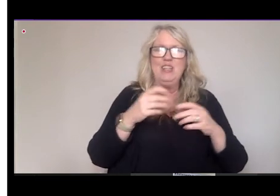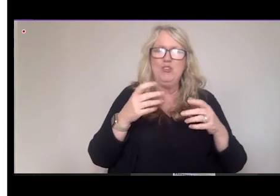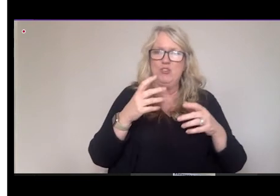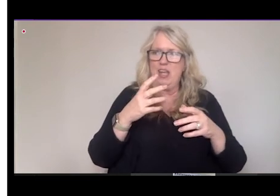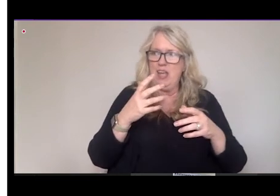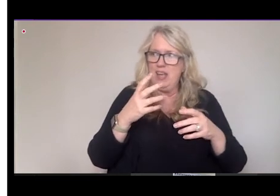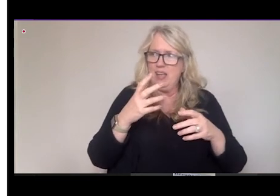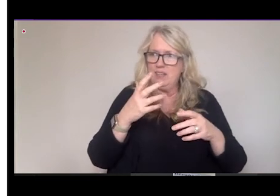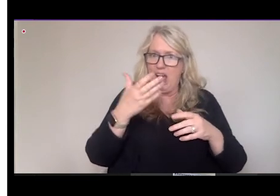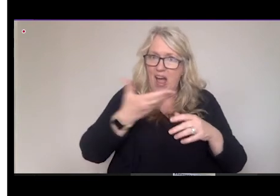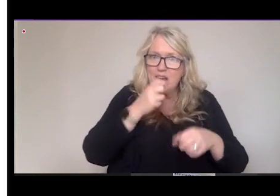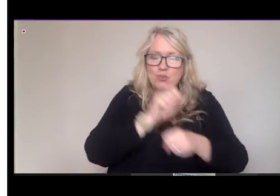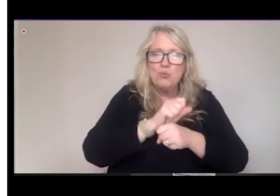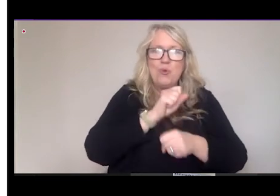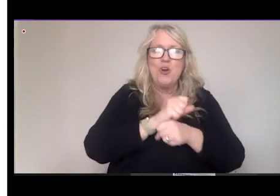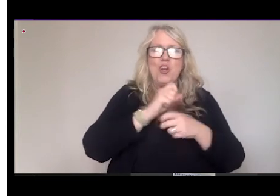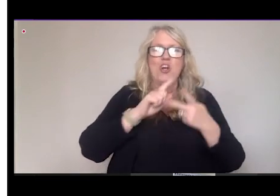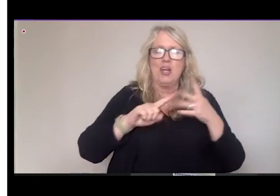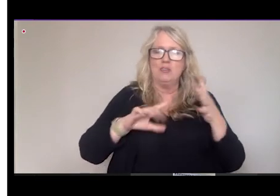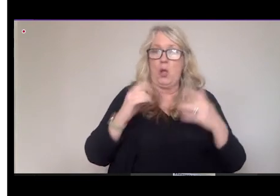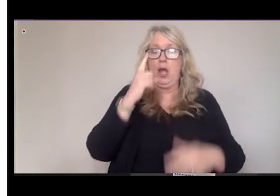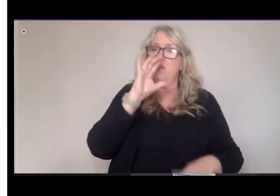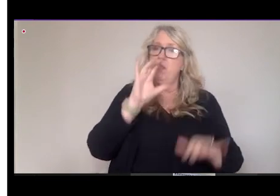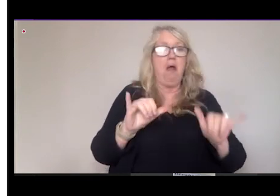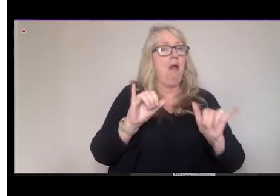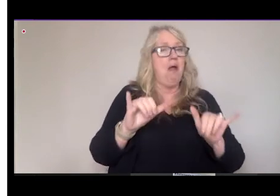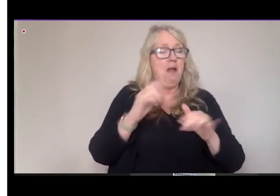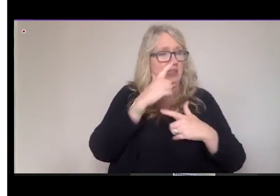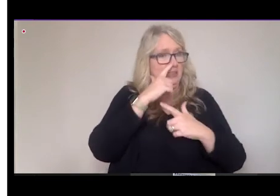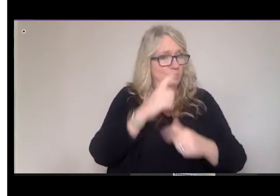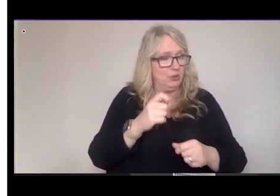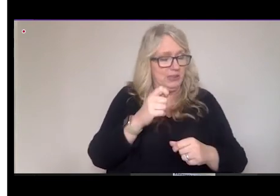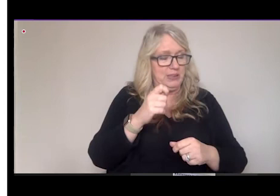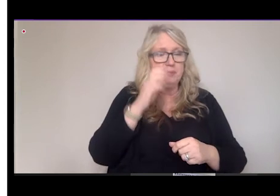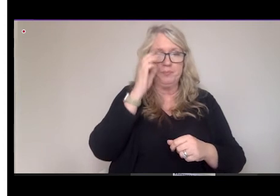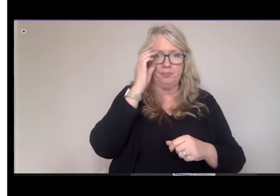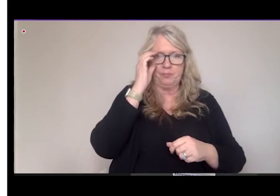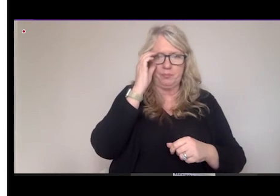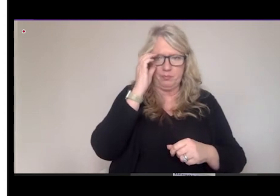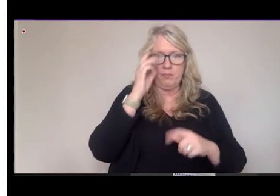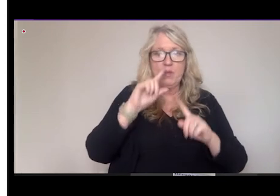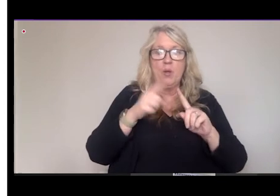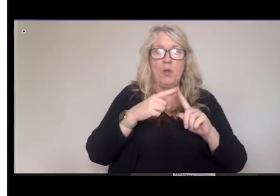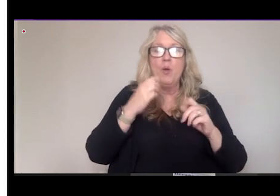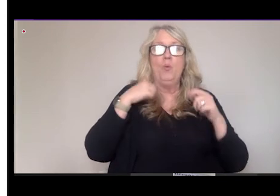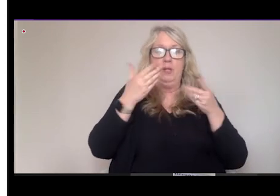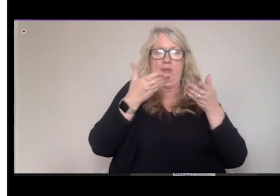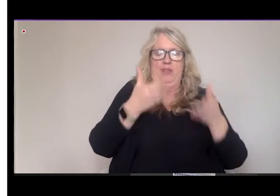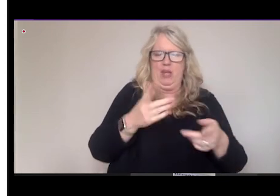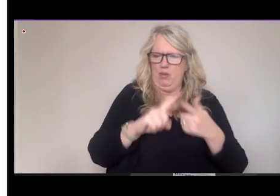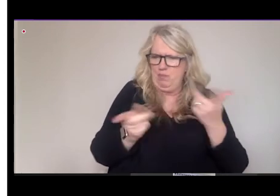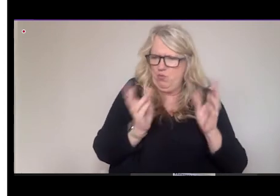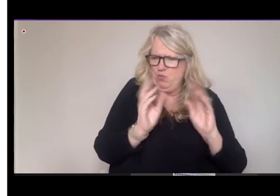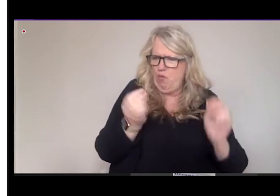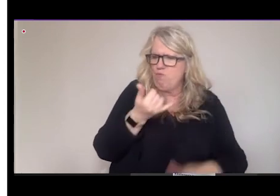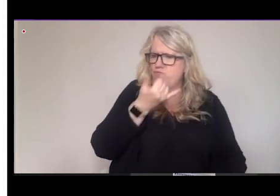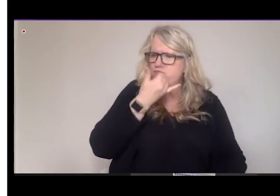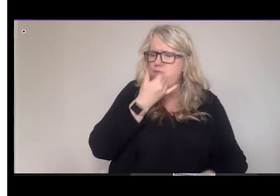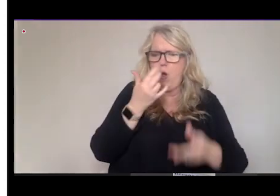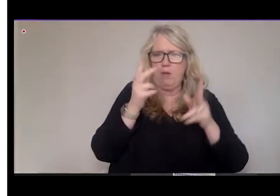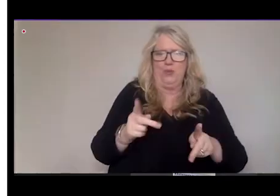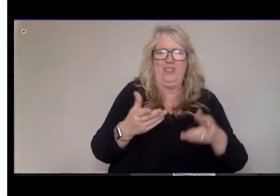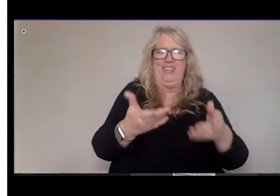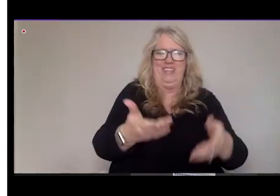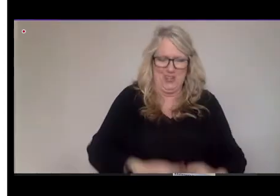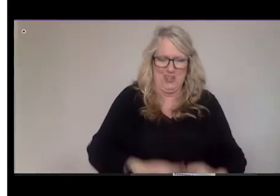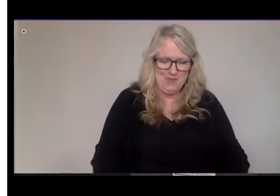to be engaged and gainfully employed. And so I thought it was interesting. And that's why when I think about being at the table,